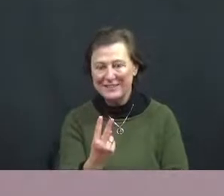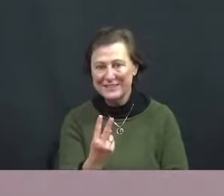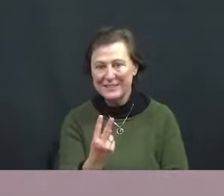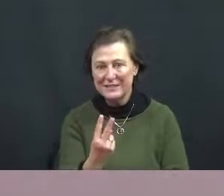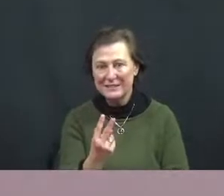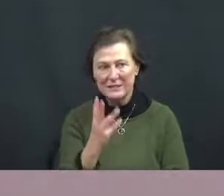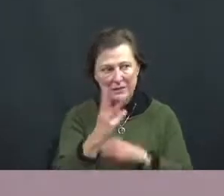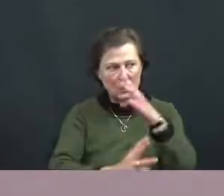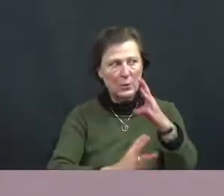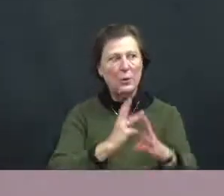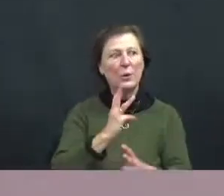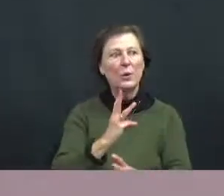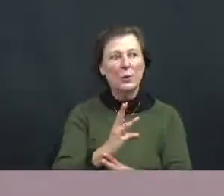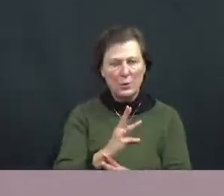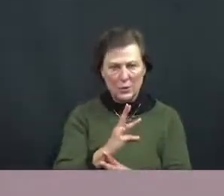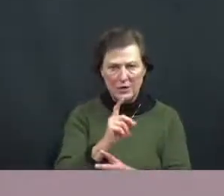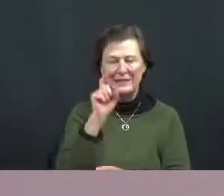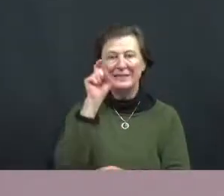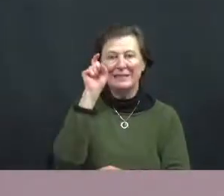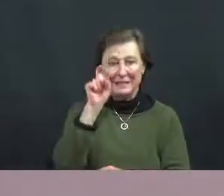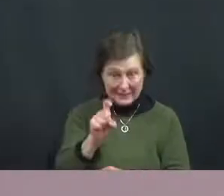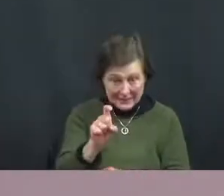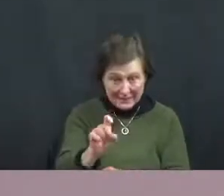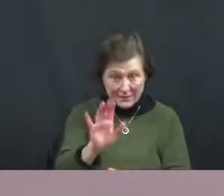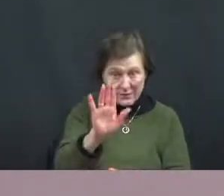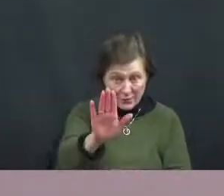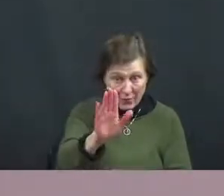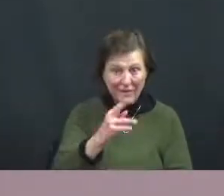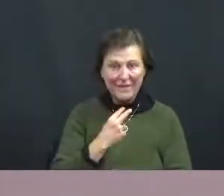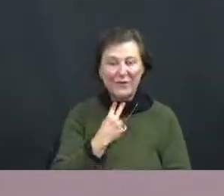The world needs your voice,